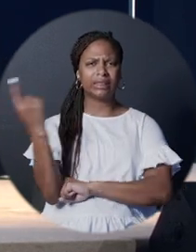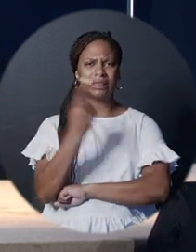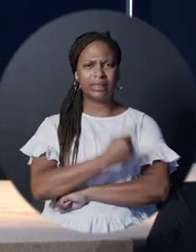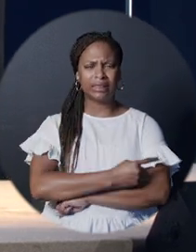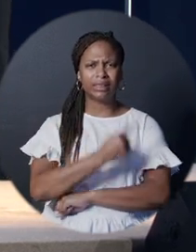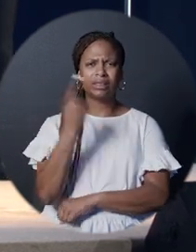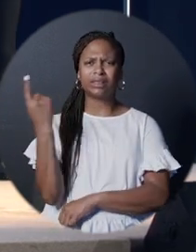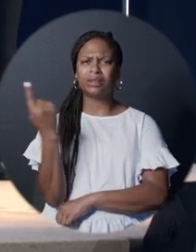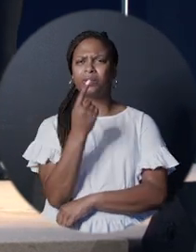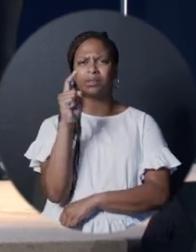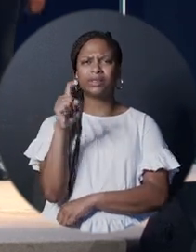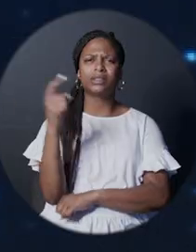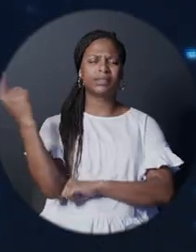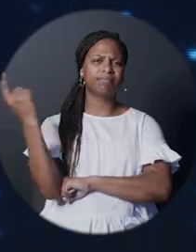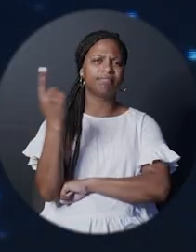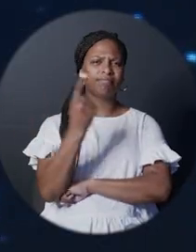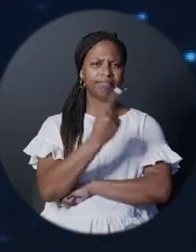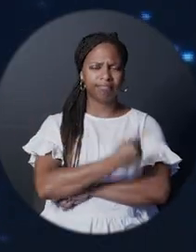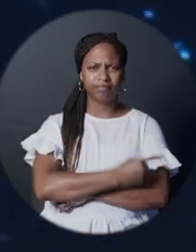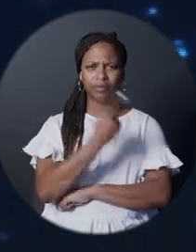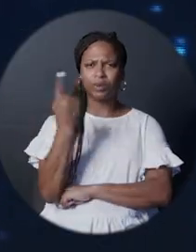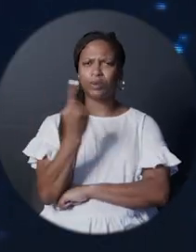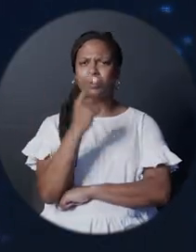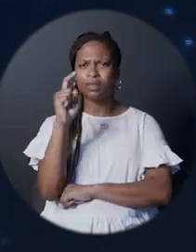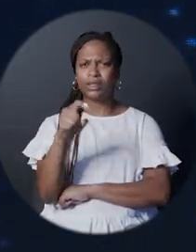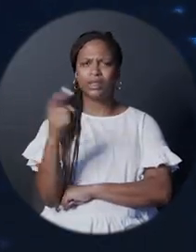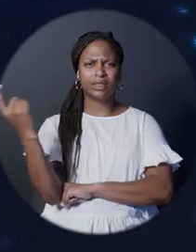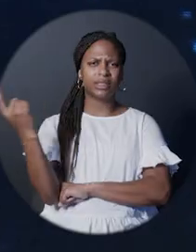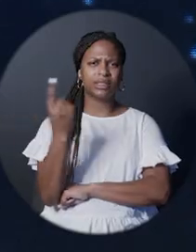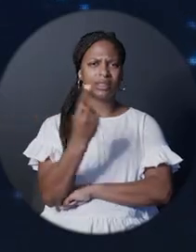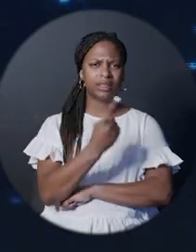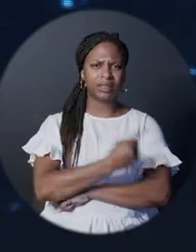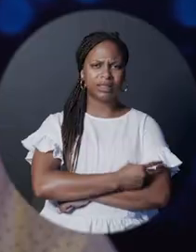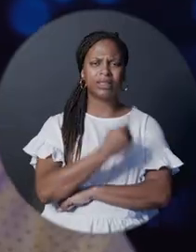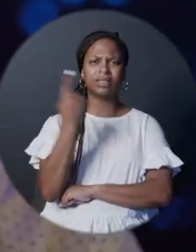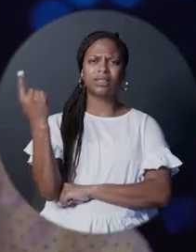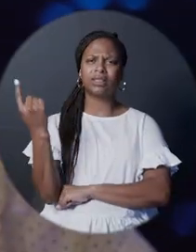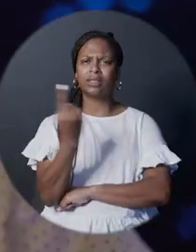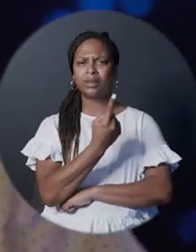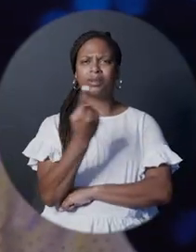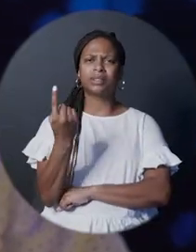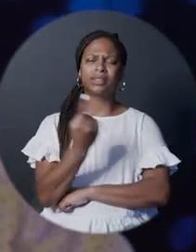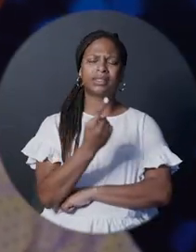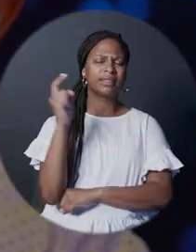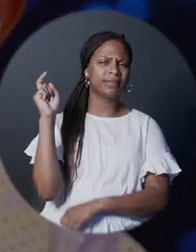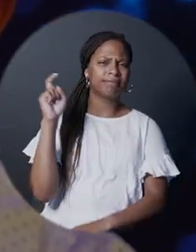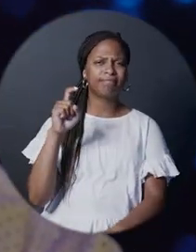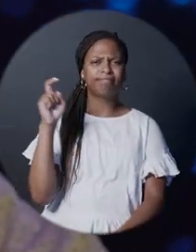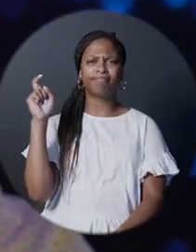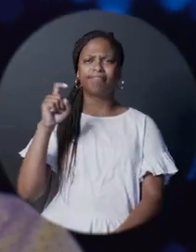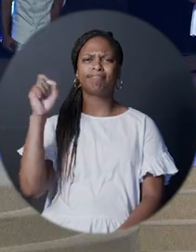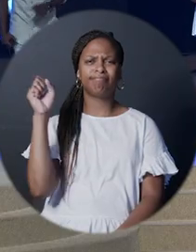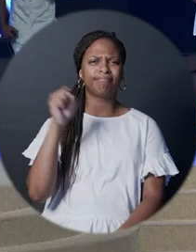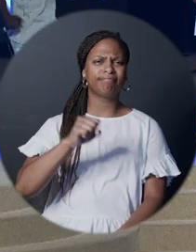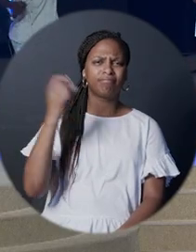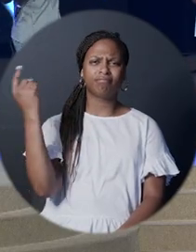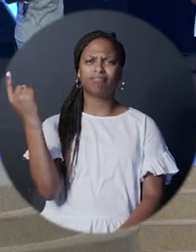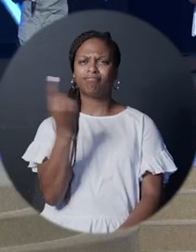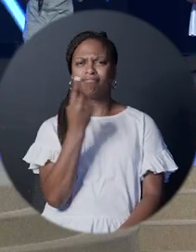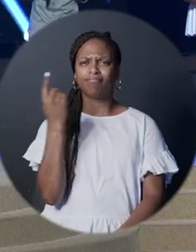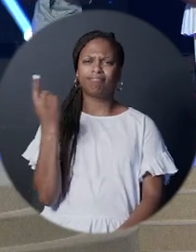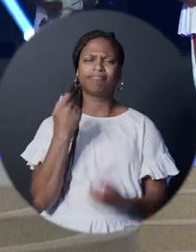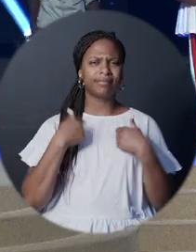Somebody needed this today. Somebody needed this today. Somebody needed this Sunday morning. Somebody needed it. Somebody needed